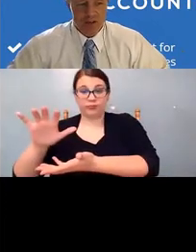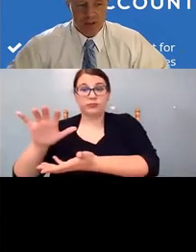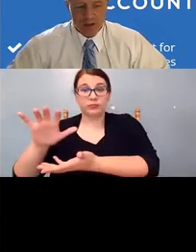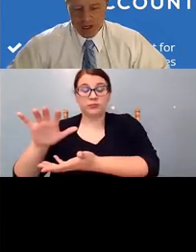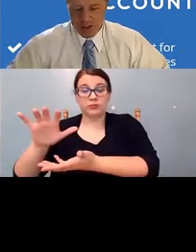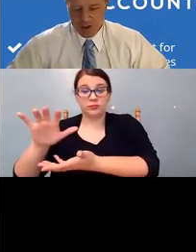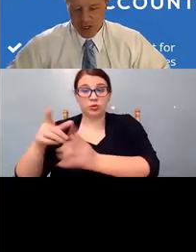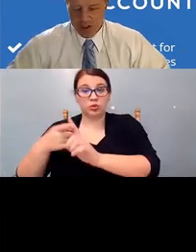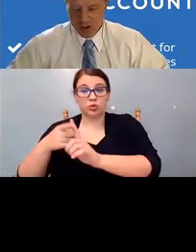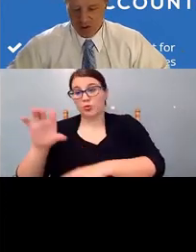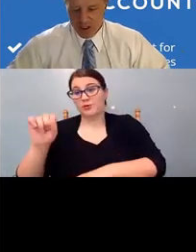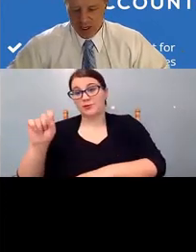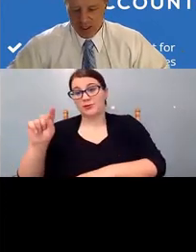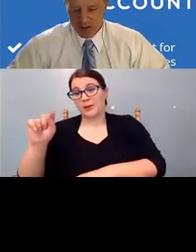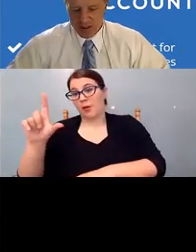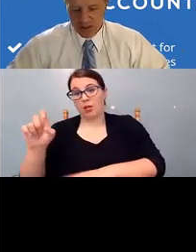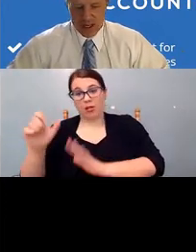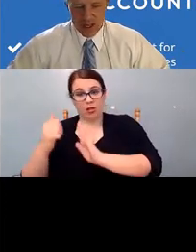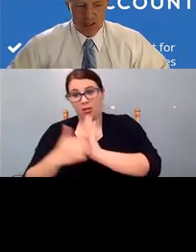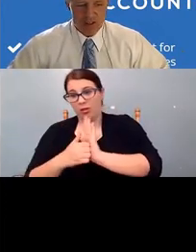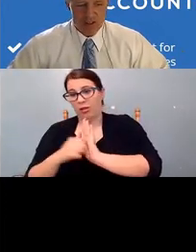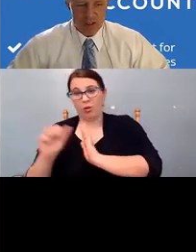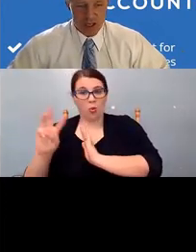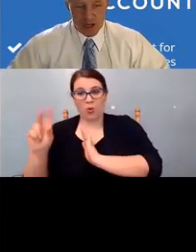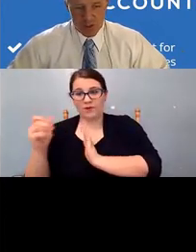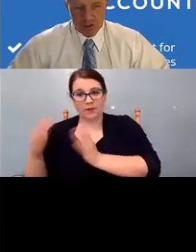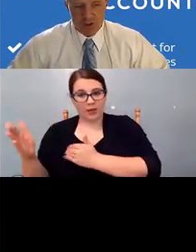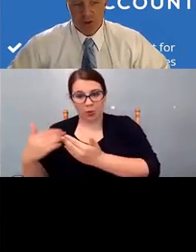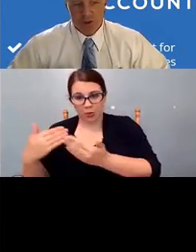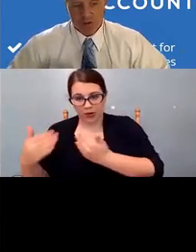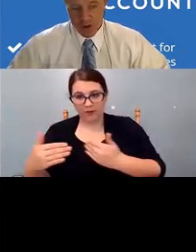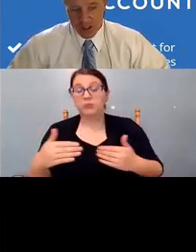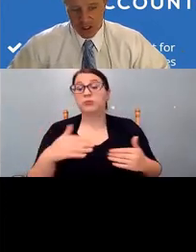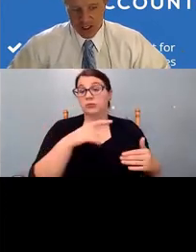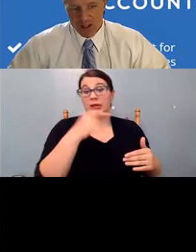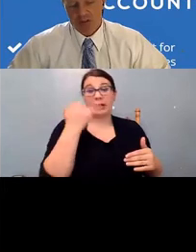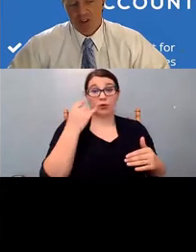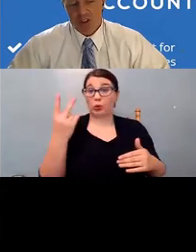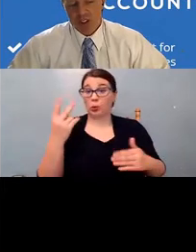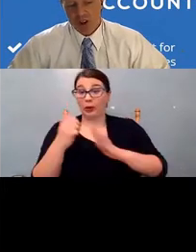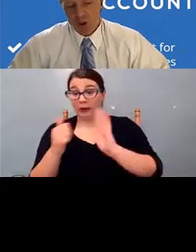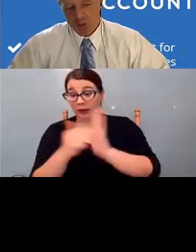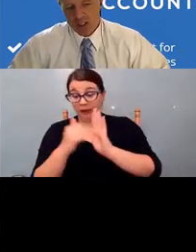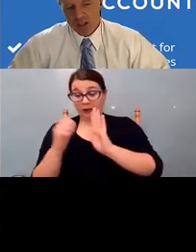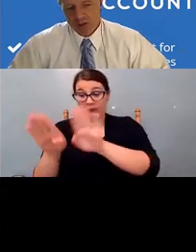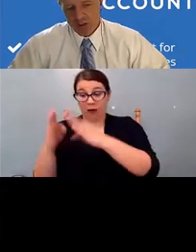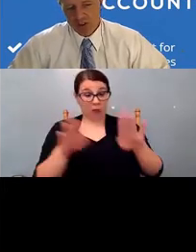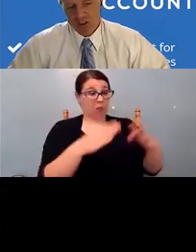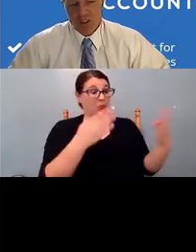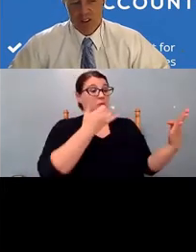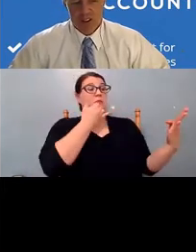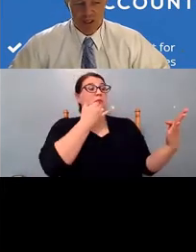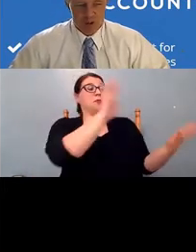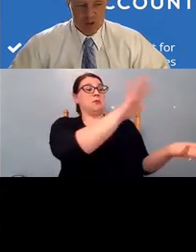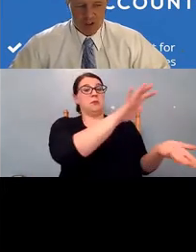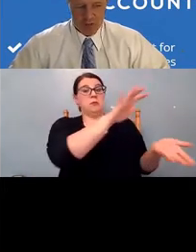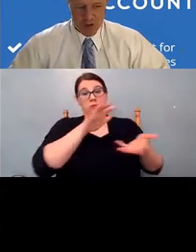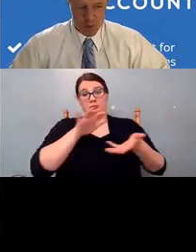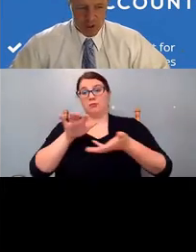account. And you can use that as the option to fund the account. So you need to open the account first, and then once the